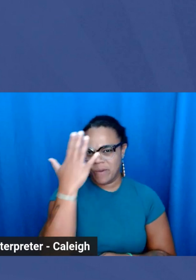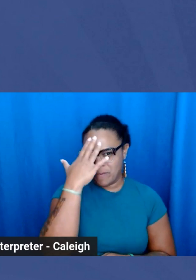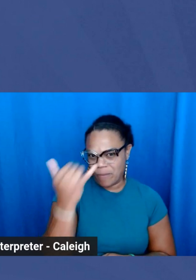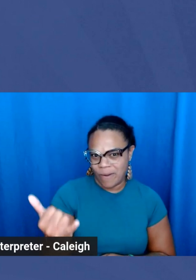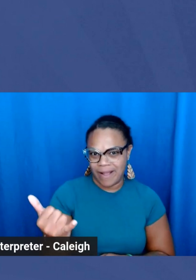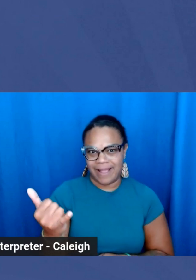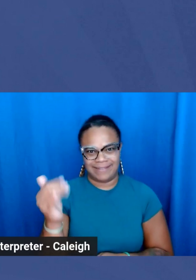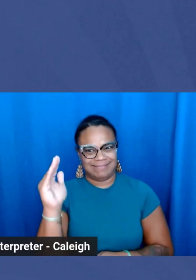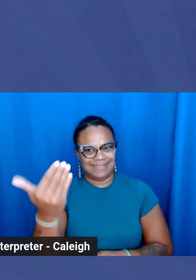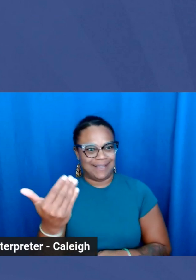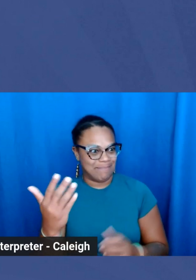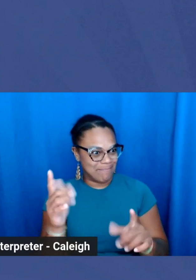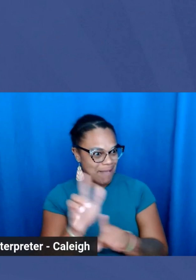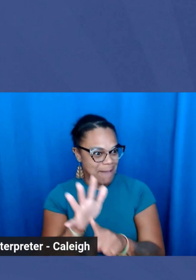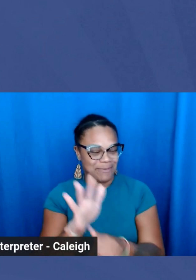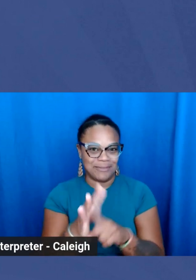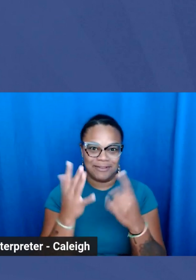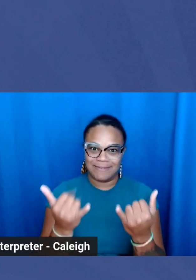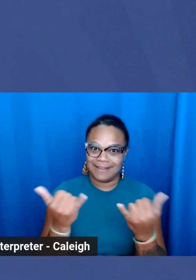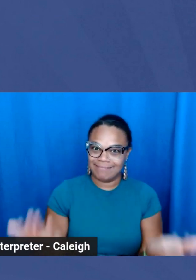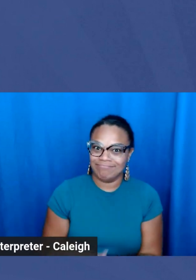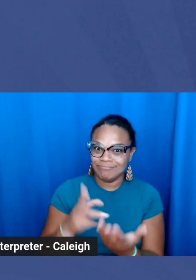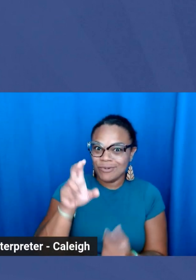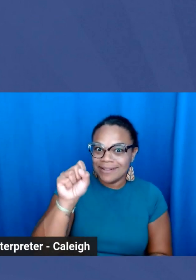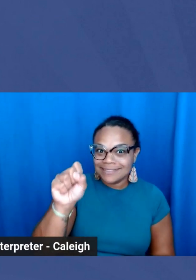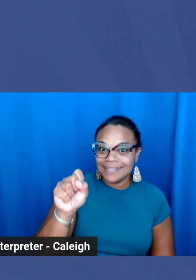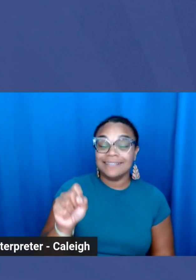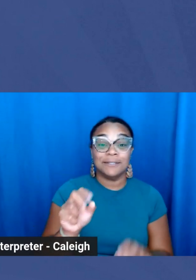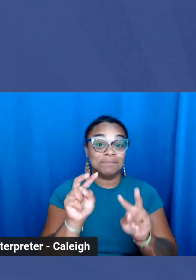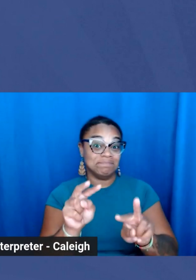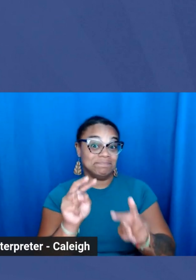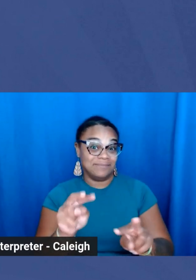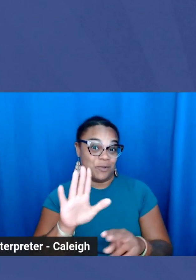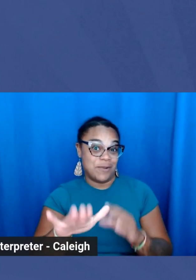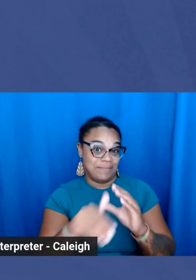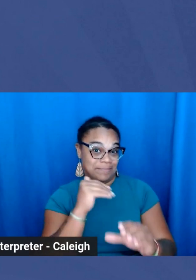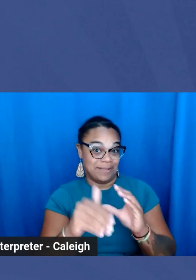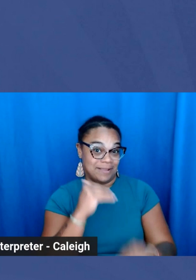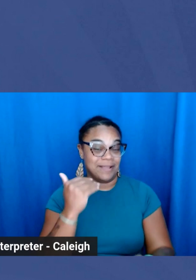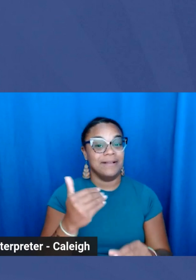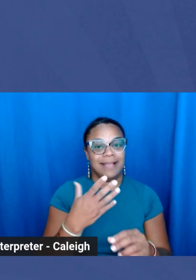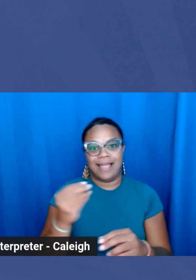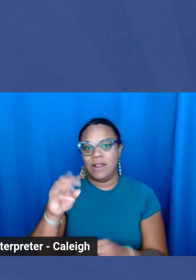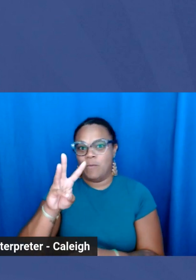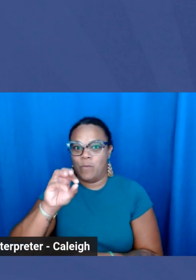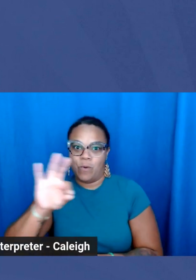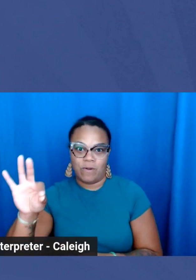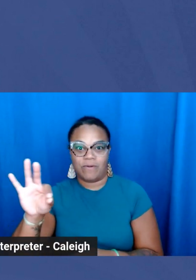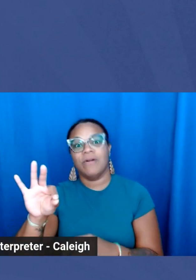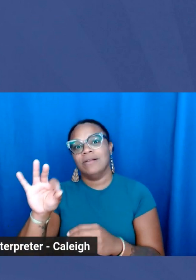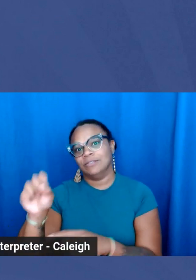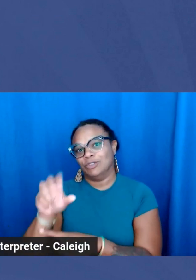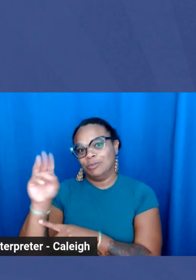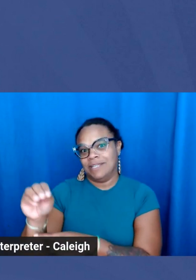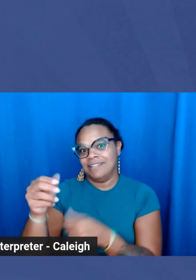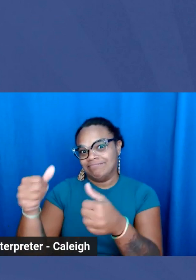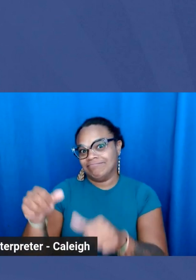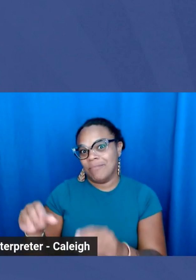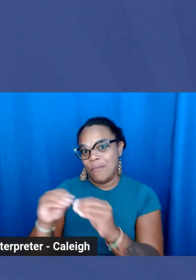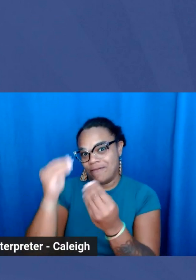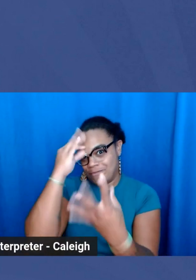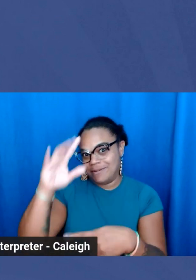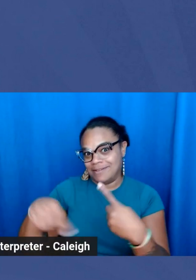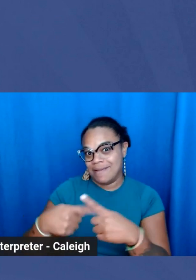so popular in the United States right now. So stay tuned to your inbox and Woodhull's social media for more information about next